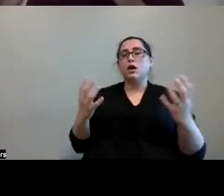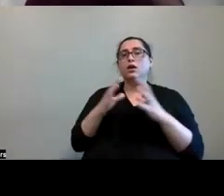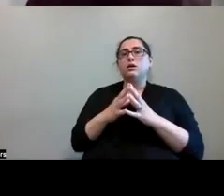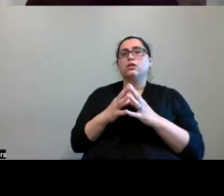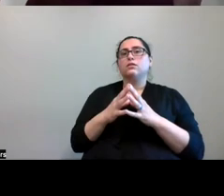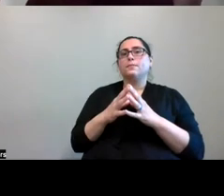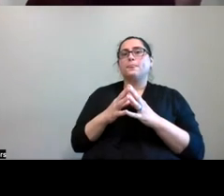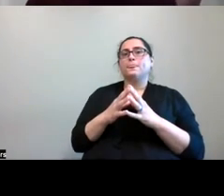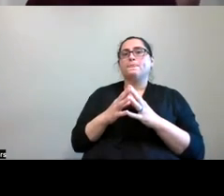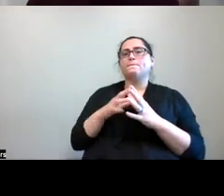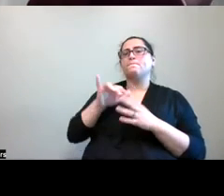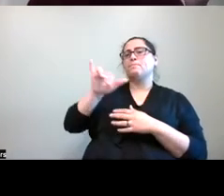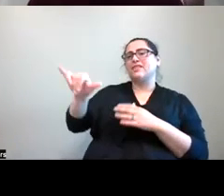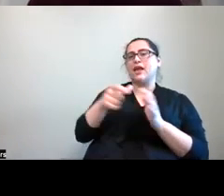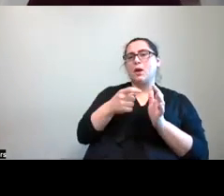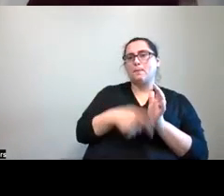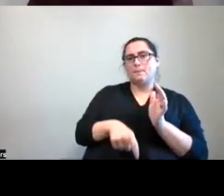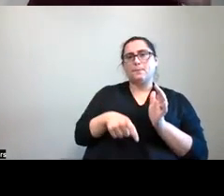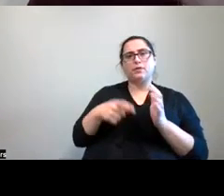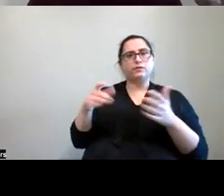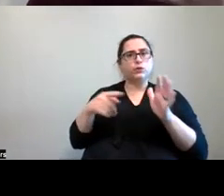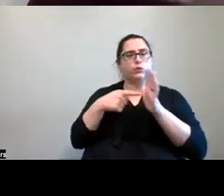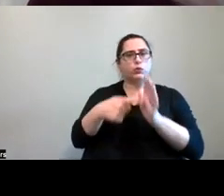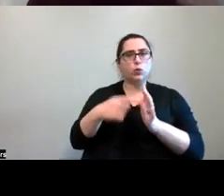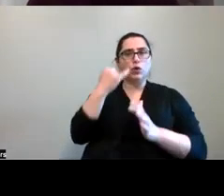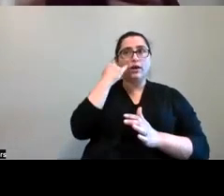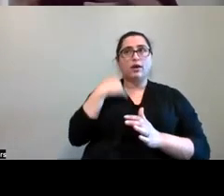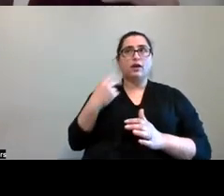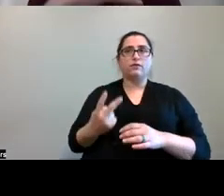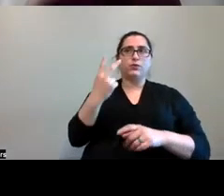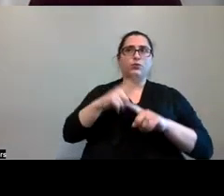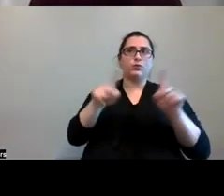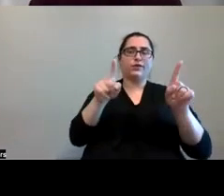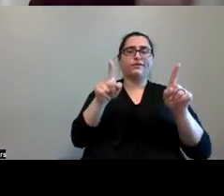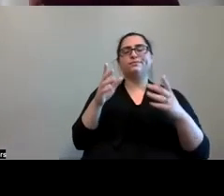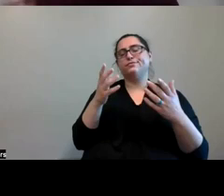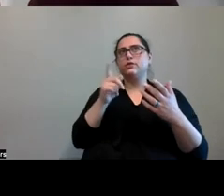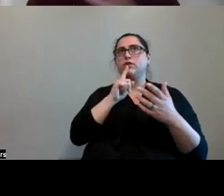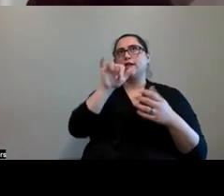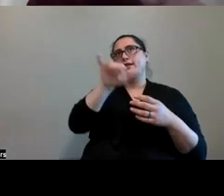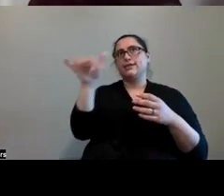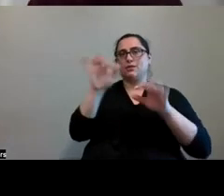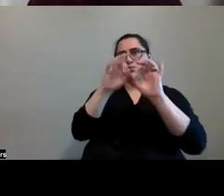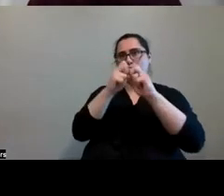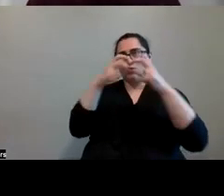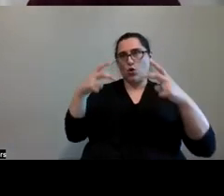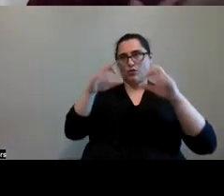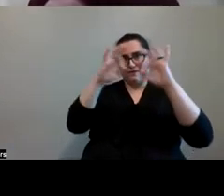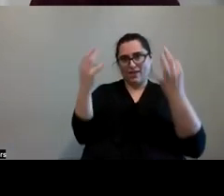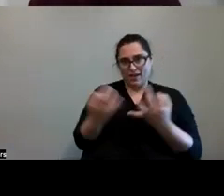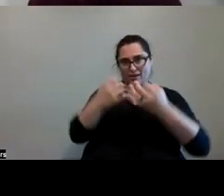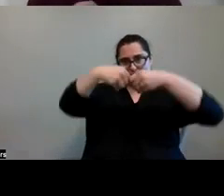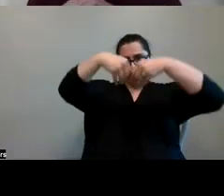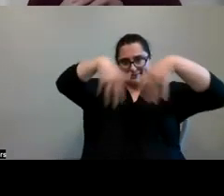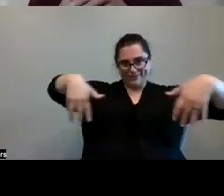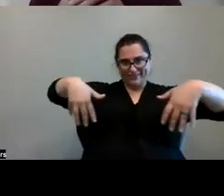well, I think that paper showed that if you have two different, it's the same protein family, but two different genetic